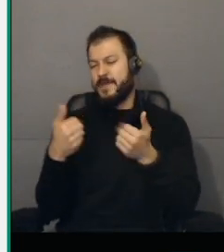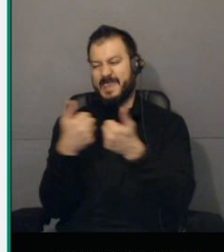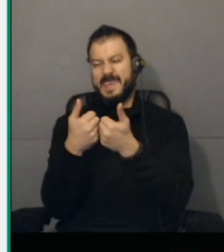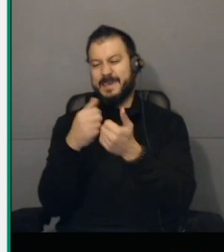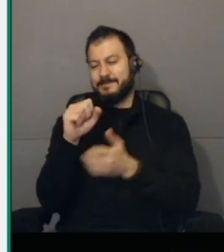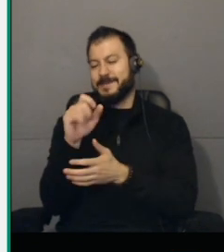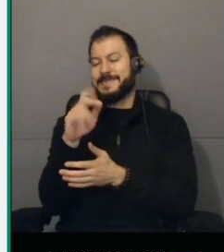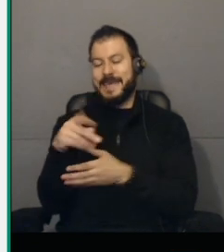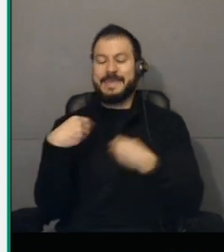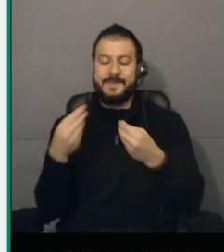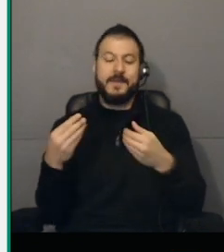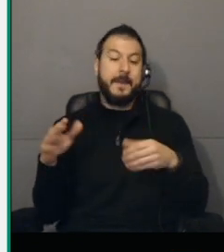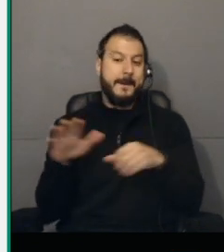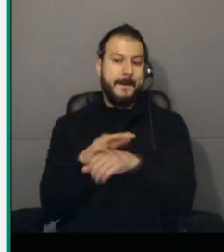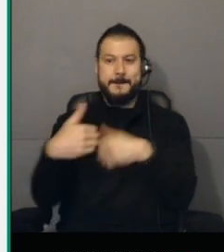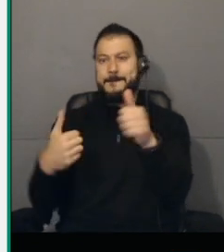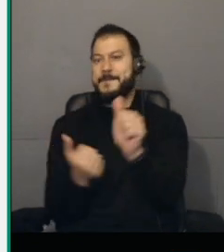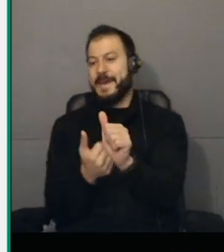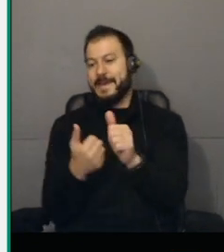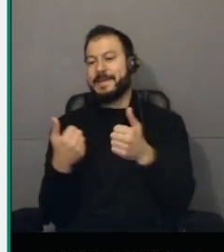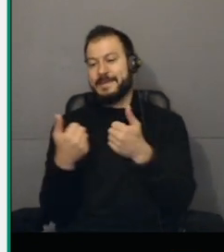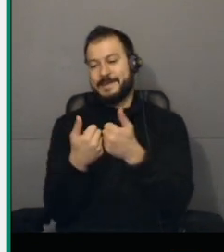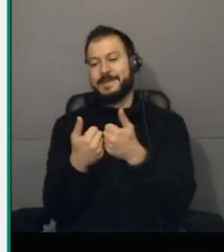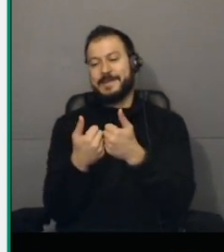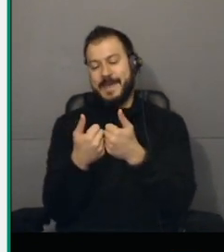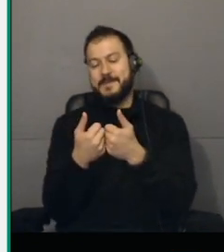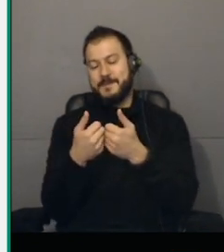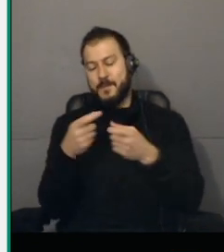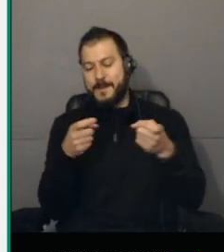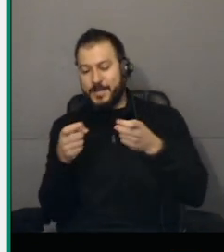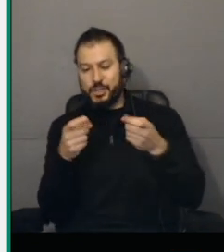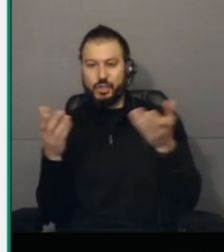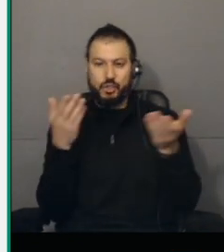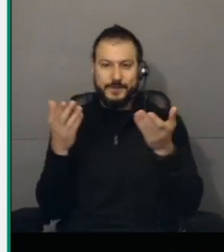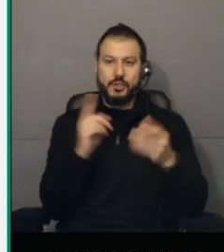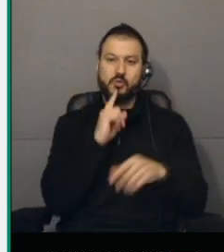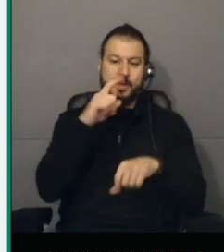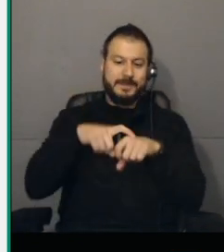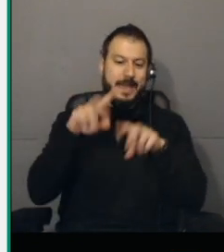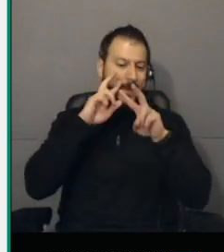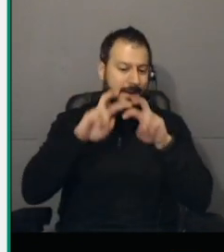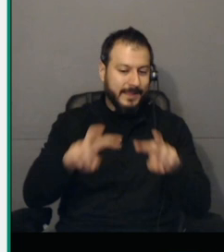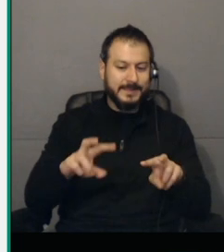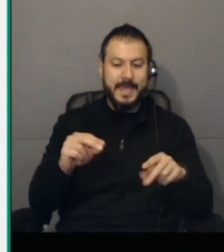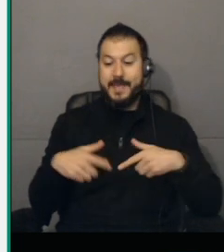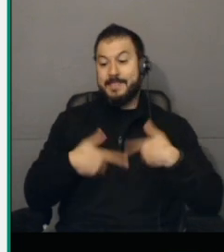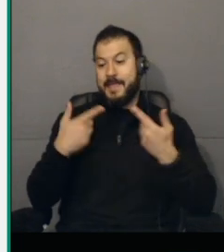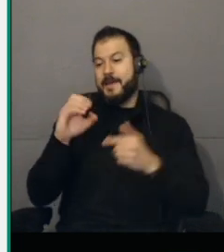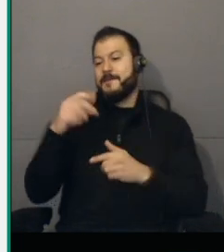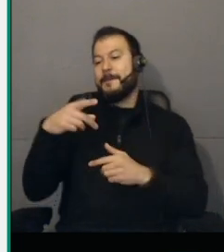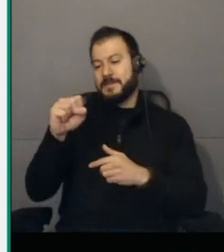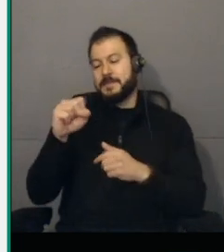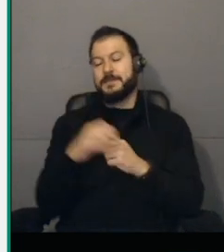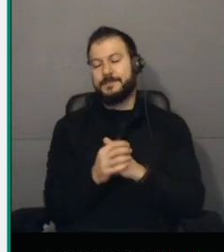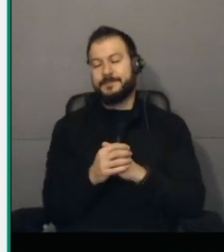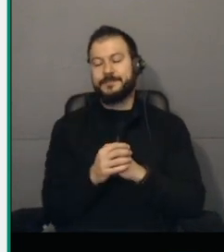Stack, offering a complete back-end platform for live games with managed services, real-time analytics, and live ops.